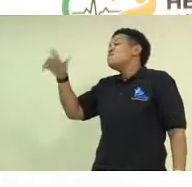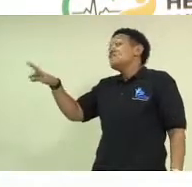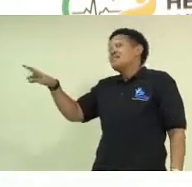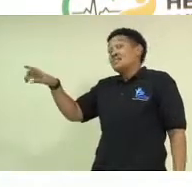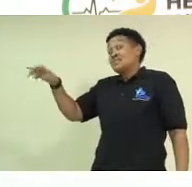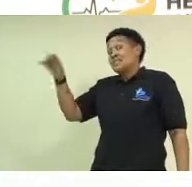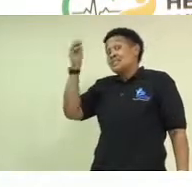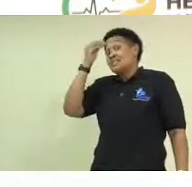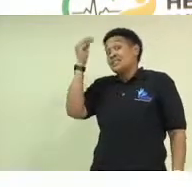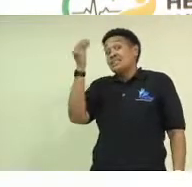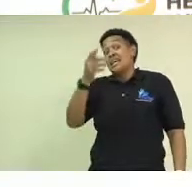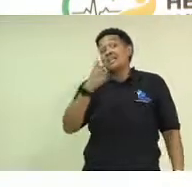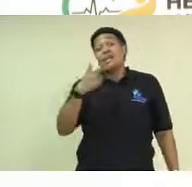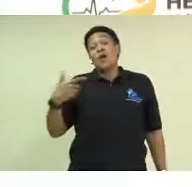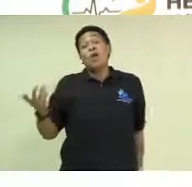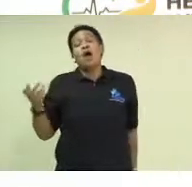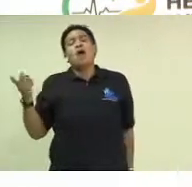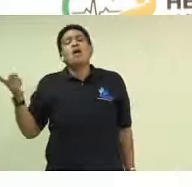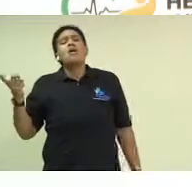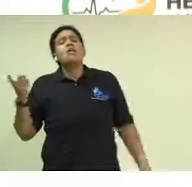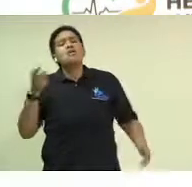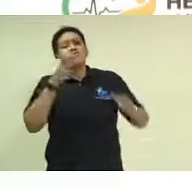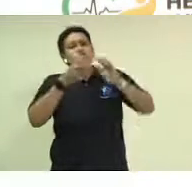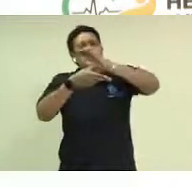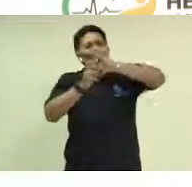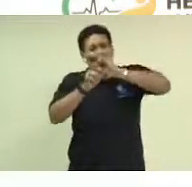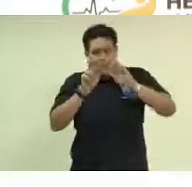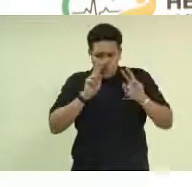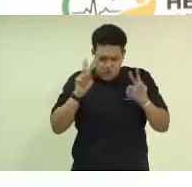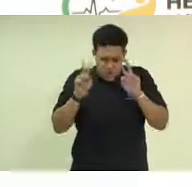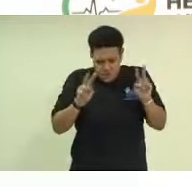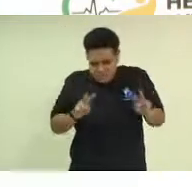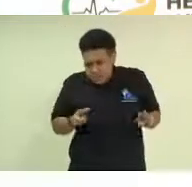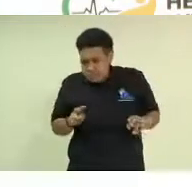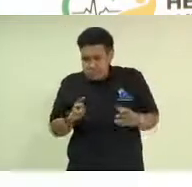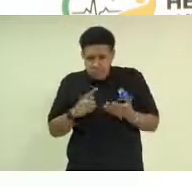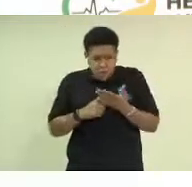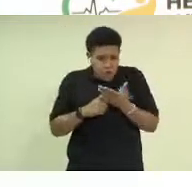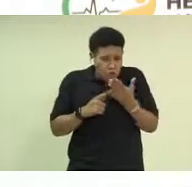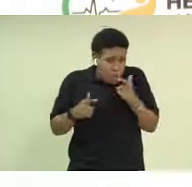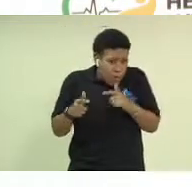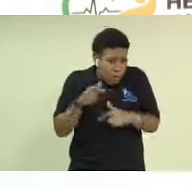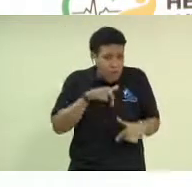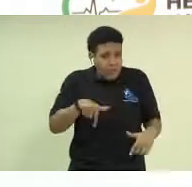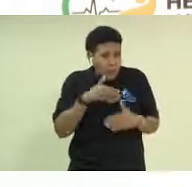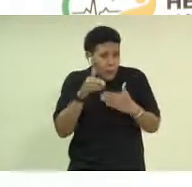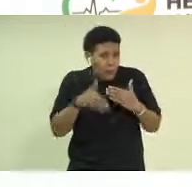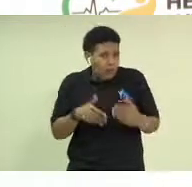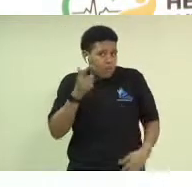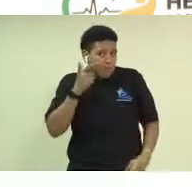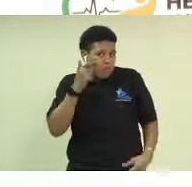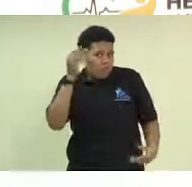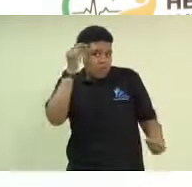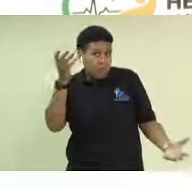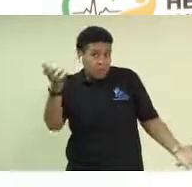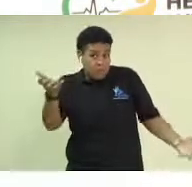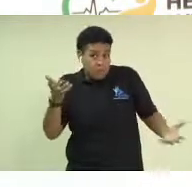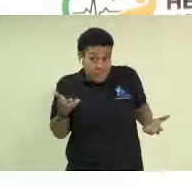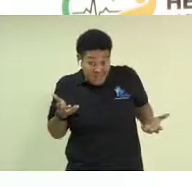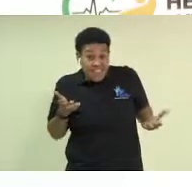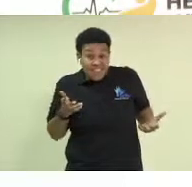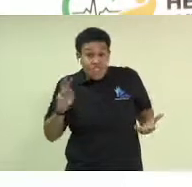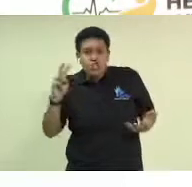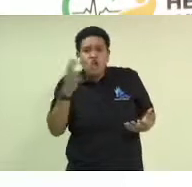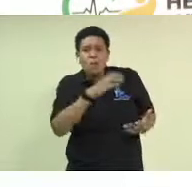that there will be a review and an assessment based on the data that is provided. The subcommittee of